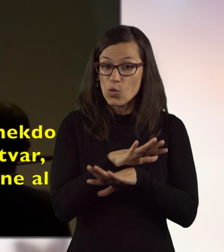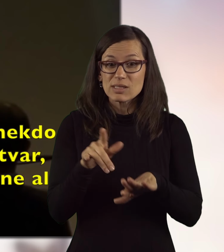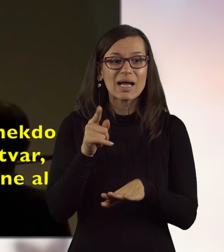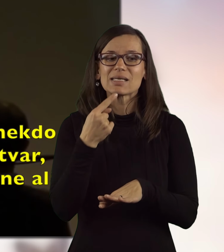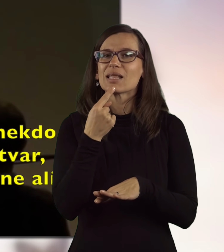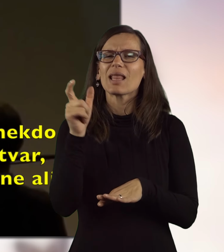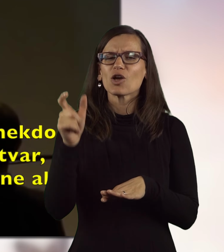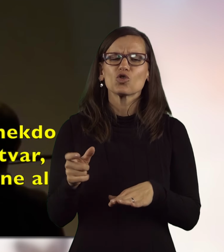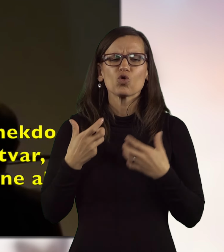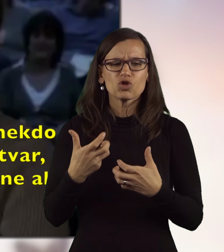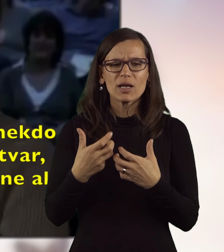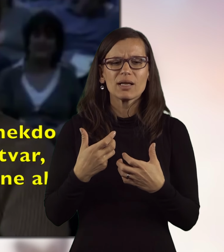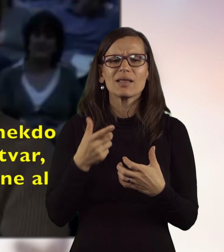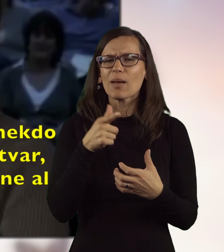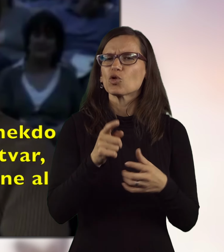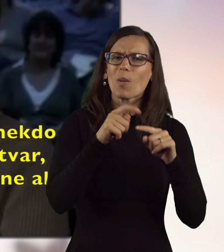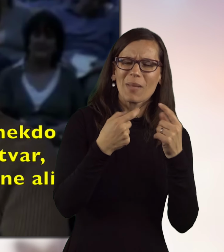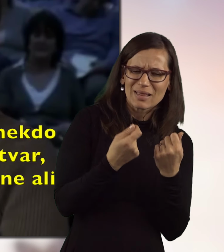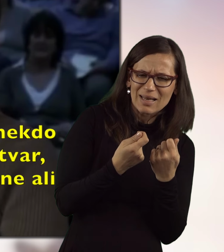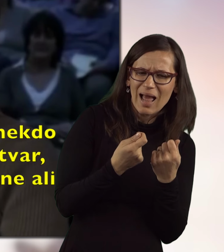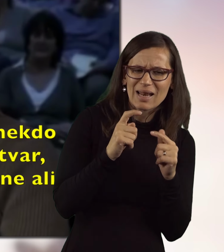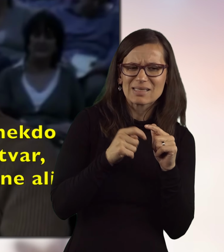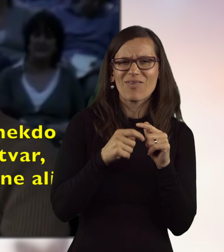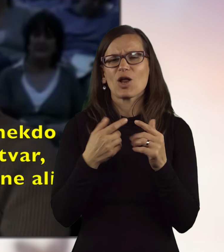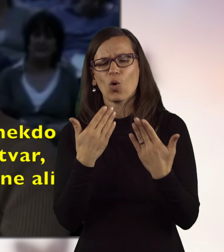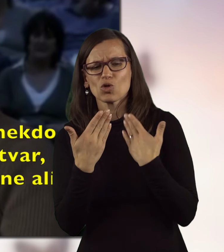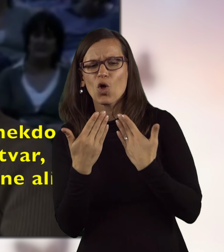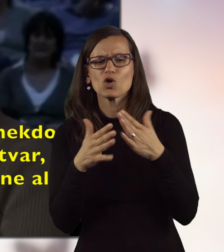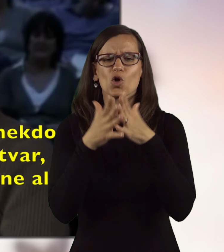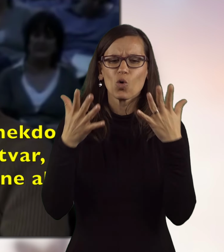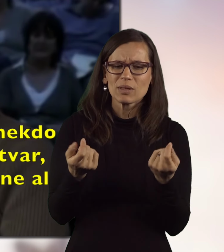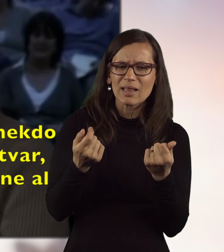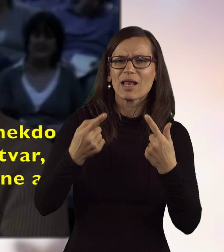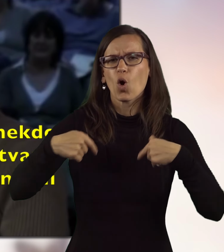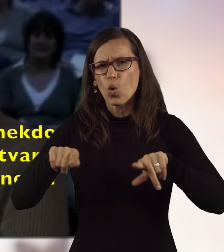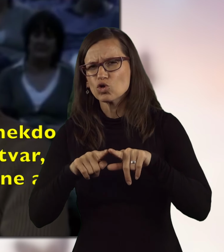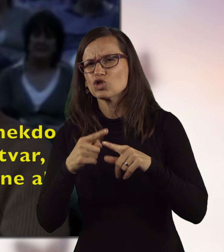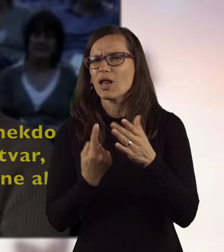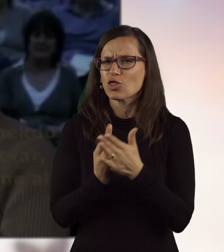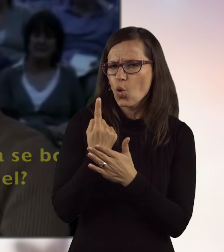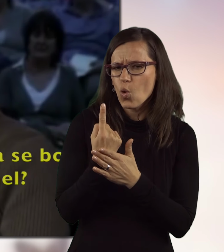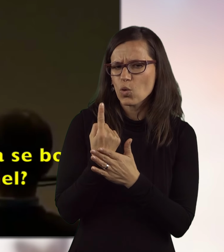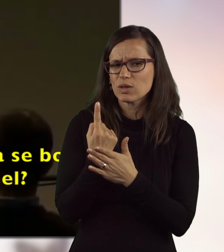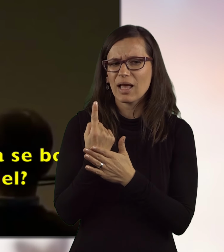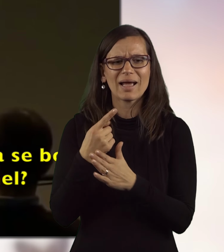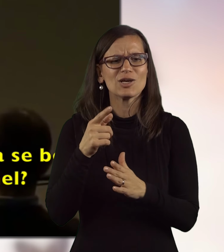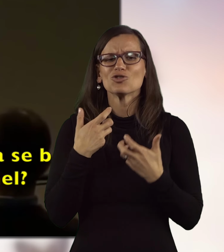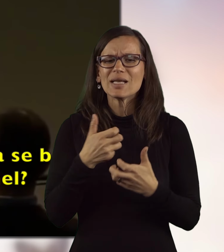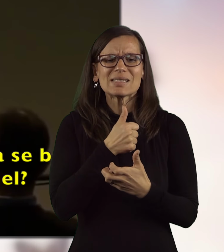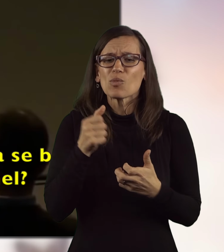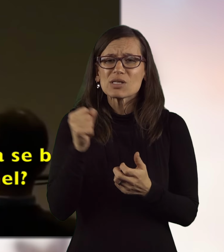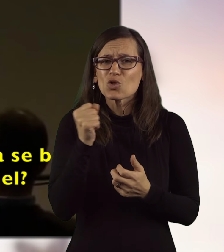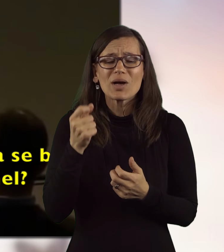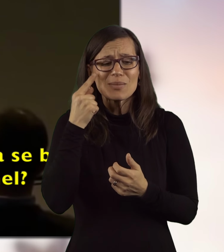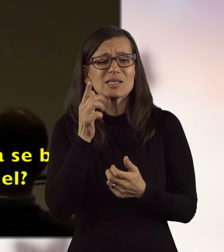there isn't anything that anybody wants, whether it's a material object or a relationship or a pile of money or a circumstance or an event, there is nothing that anyone